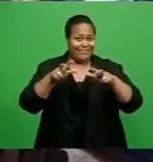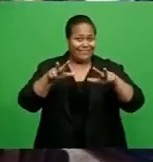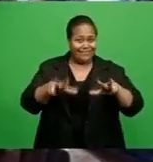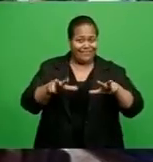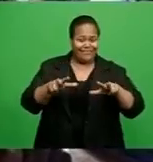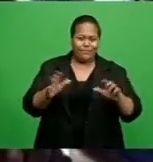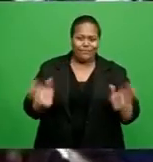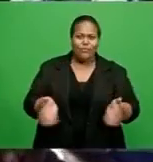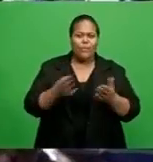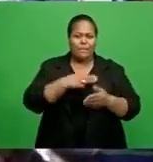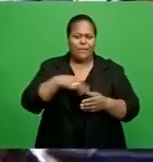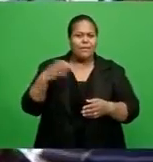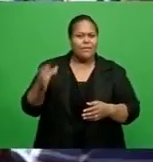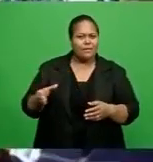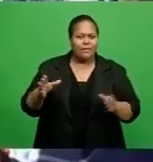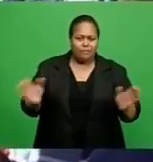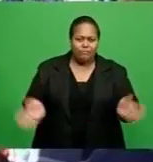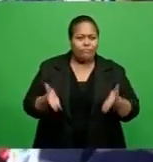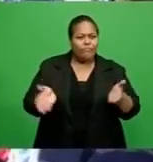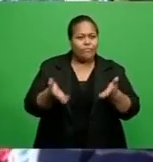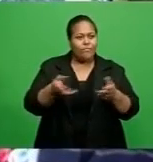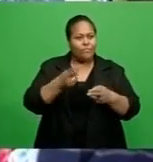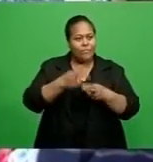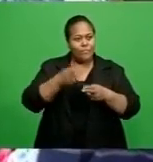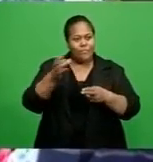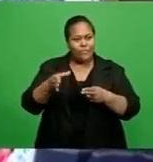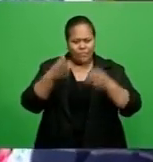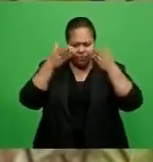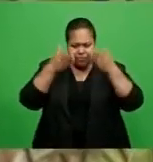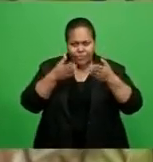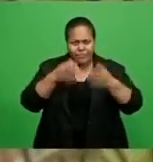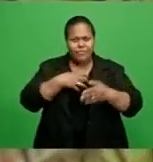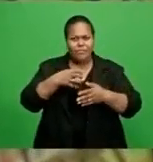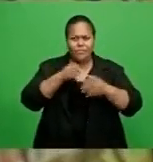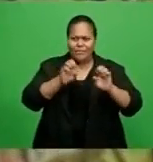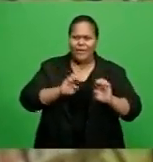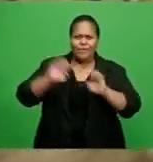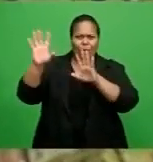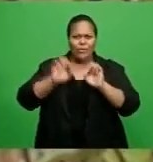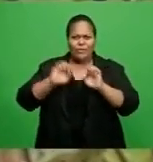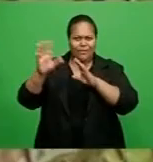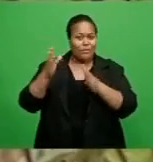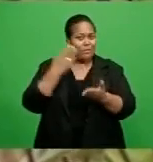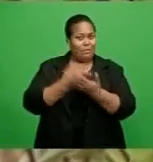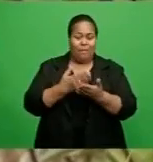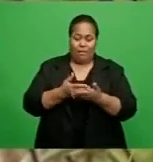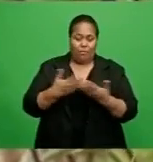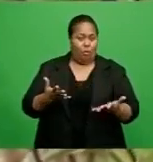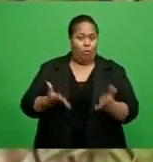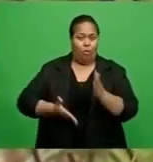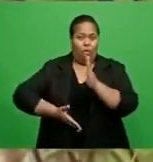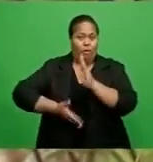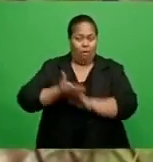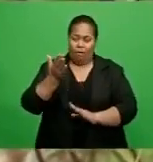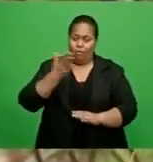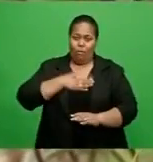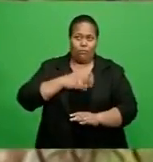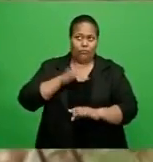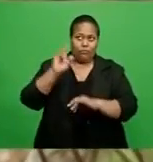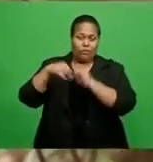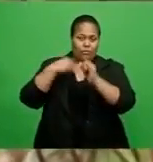farmers to focus more on export quality crops as the demand is high. You want to target export